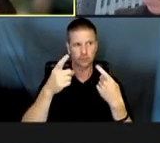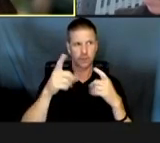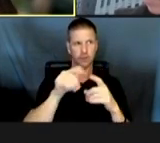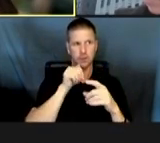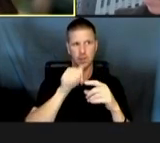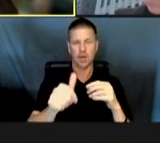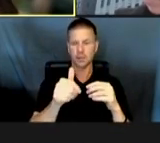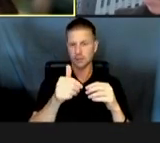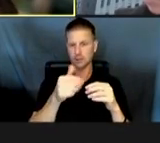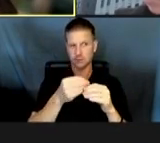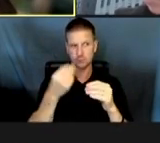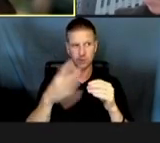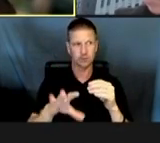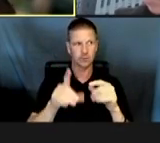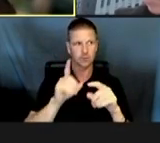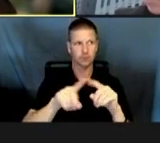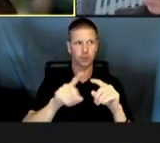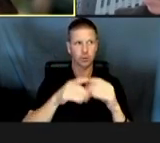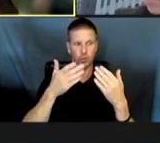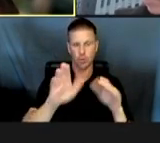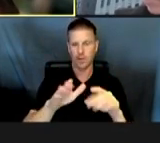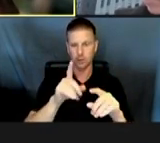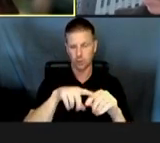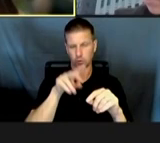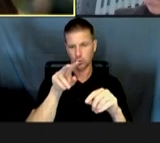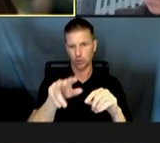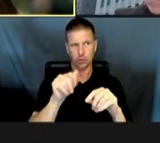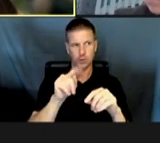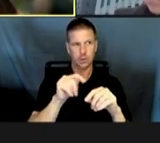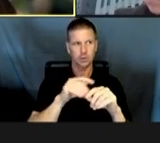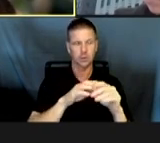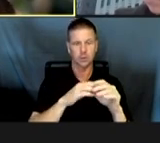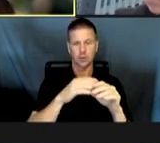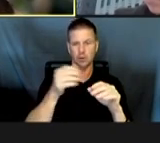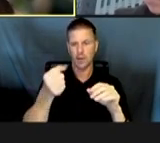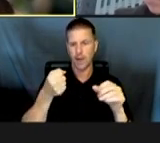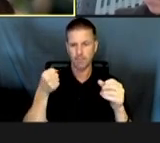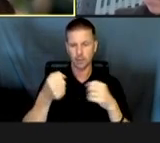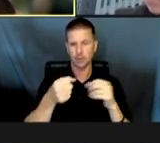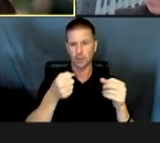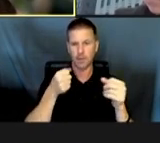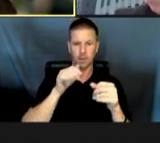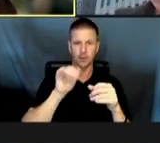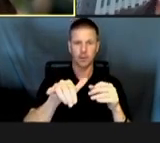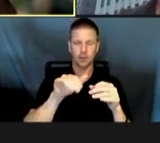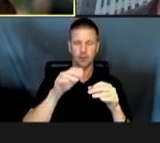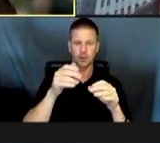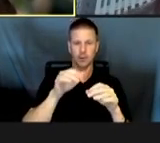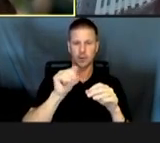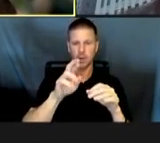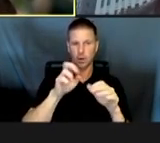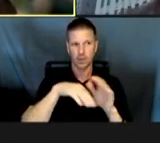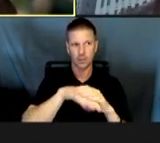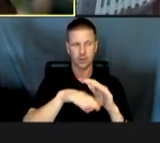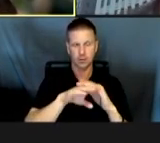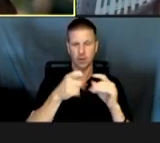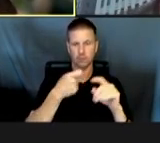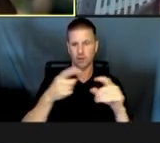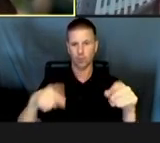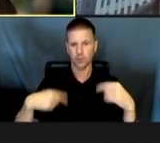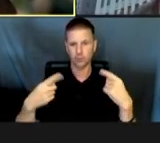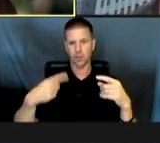expensive, different ways to look at pull down cabinets or cabinets that collapse and are accessible from a wheelchair